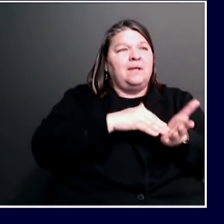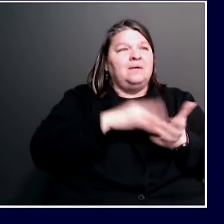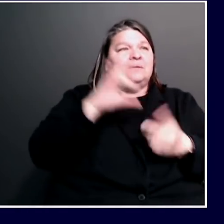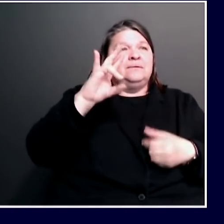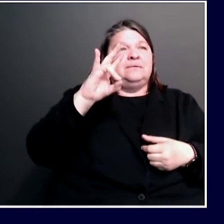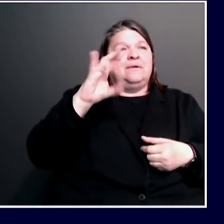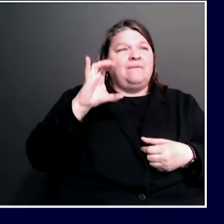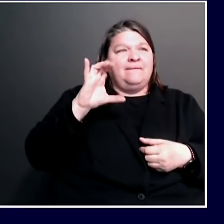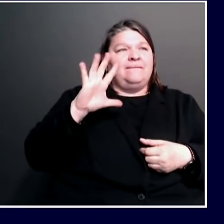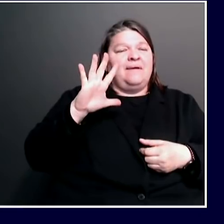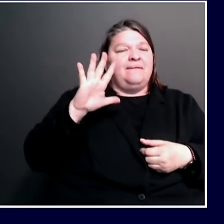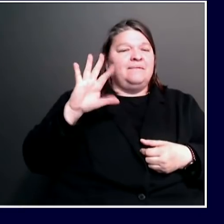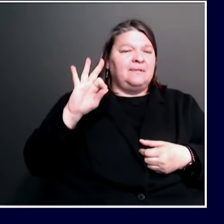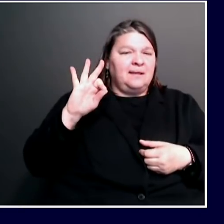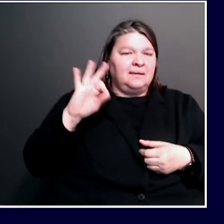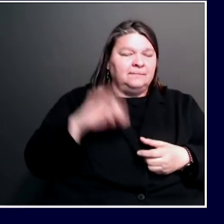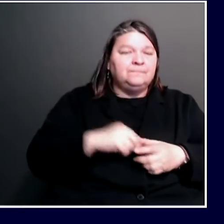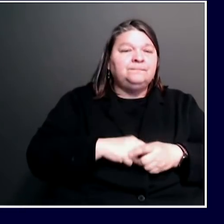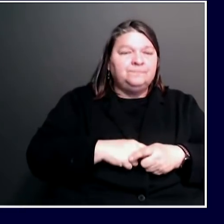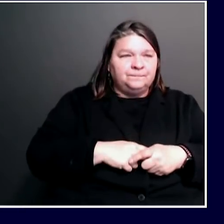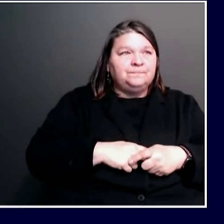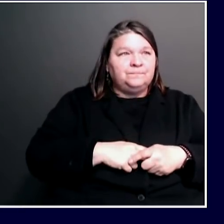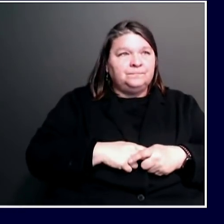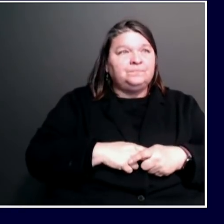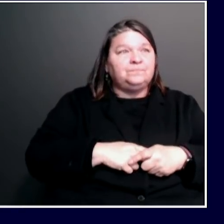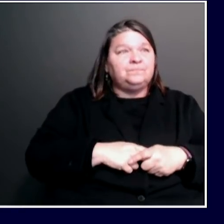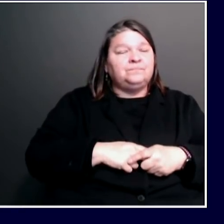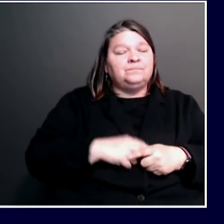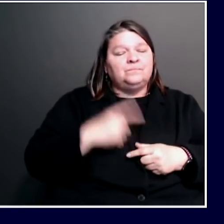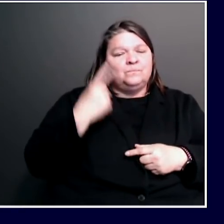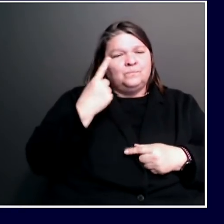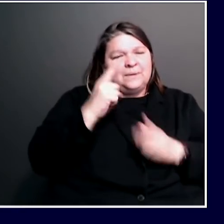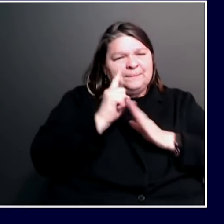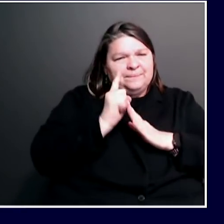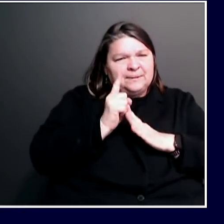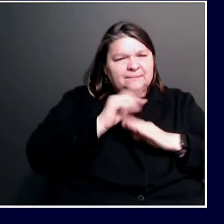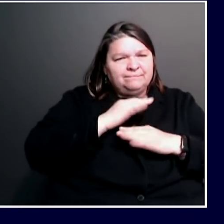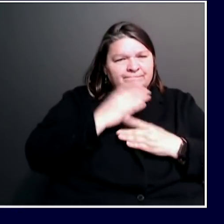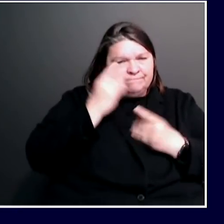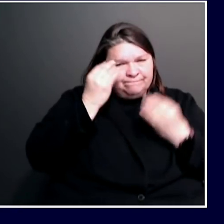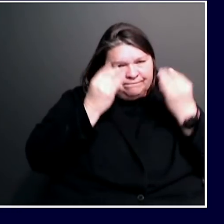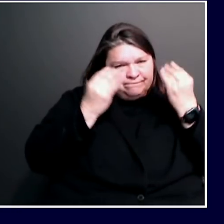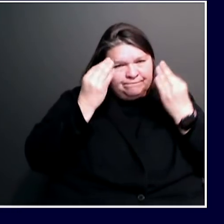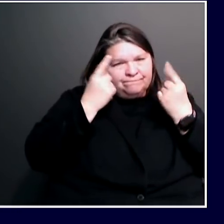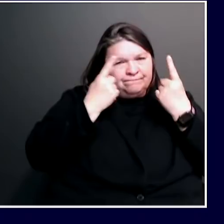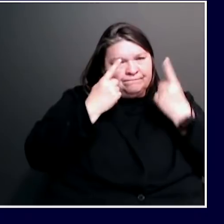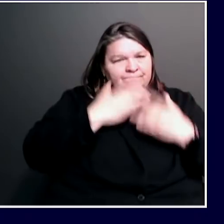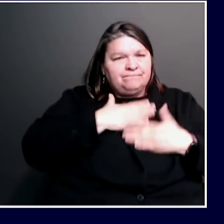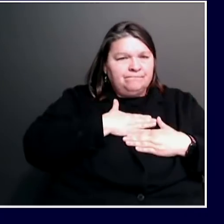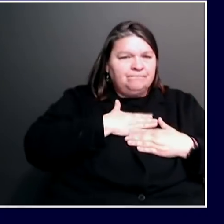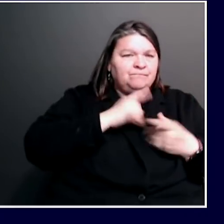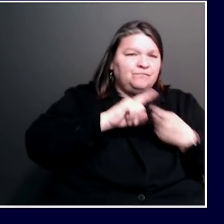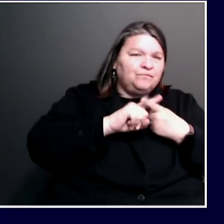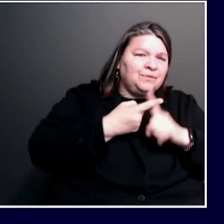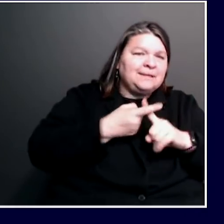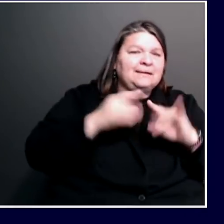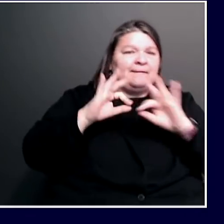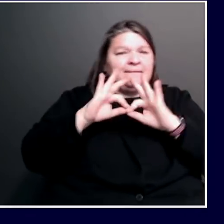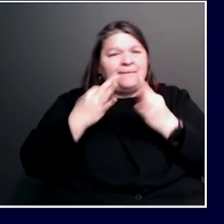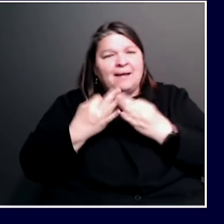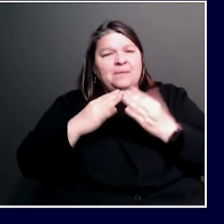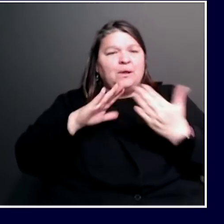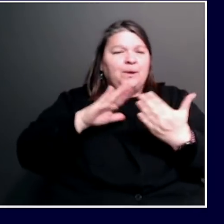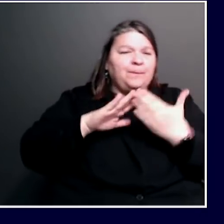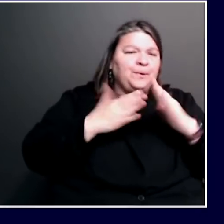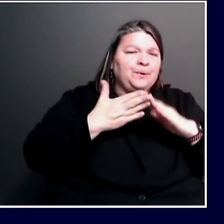1,759. We'd like to take a moment to offer our condolences to the friends, family members, and communities of all of